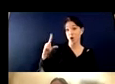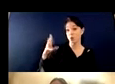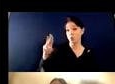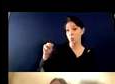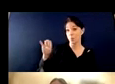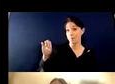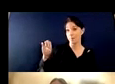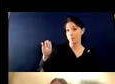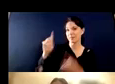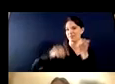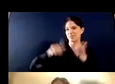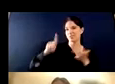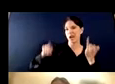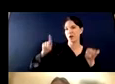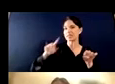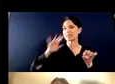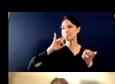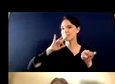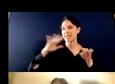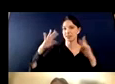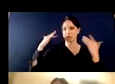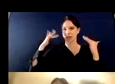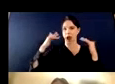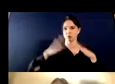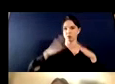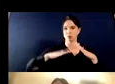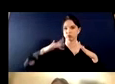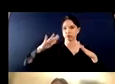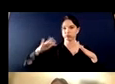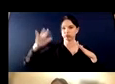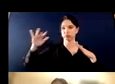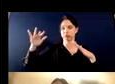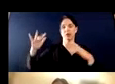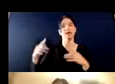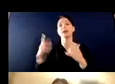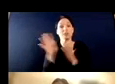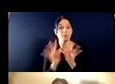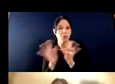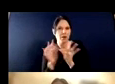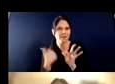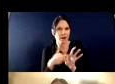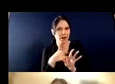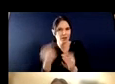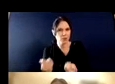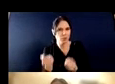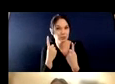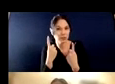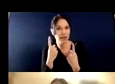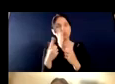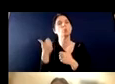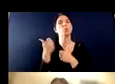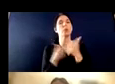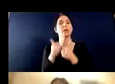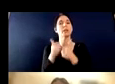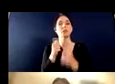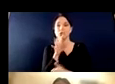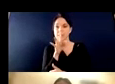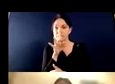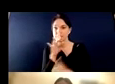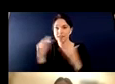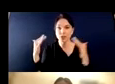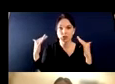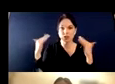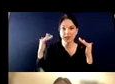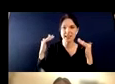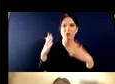speech sounds are. And this is important because it helps us to understand which speech sounds are within your child's